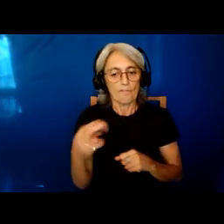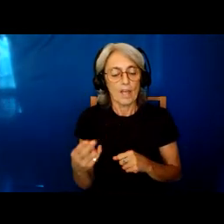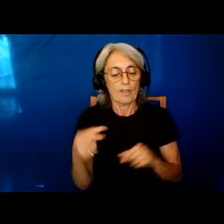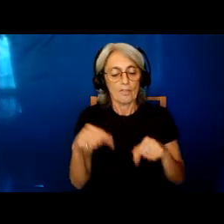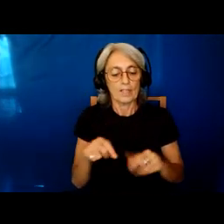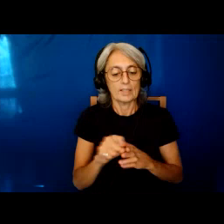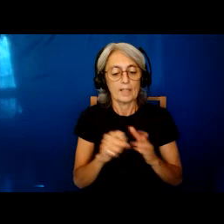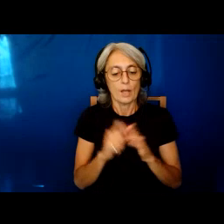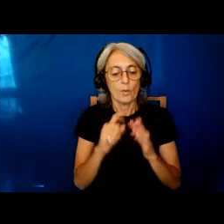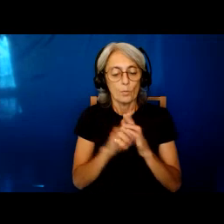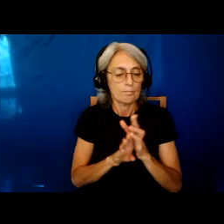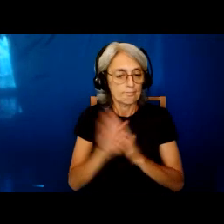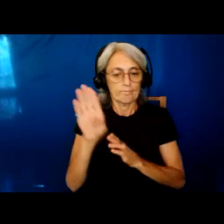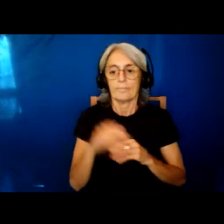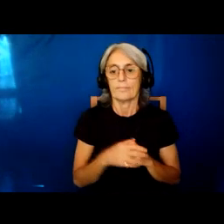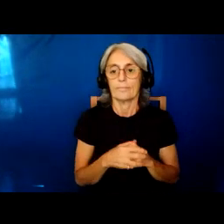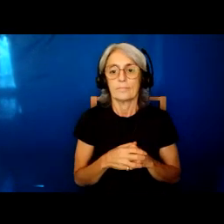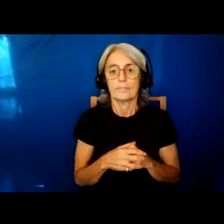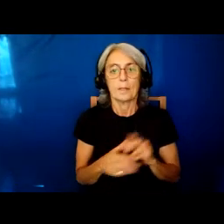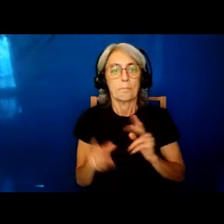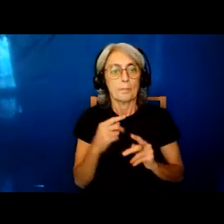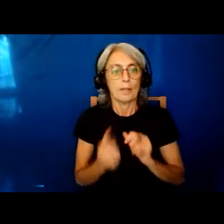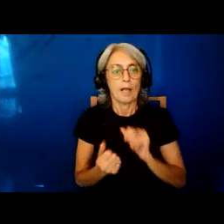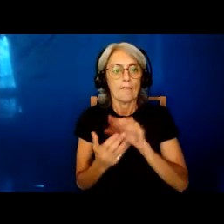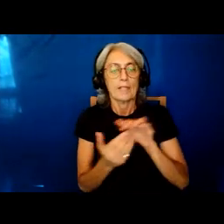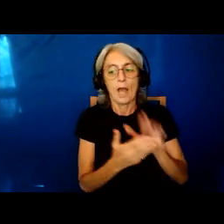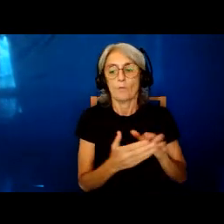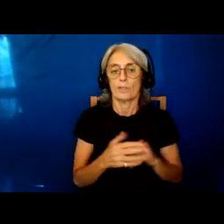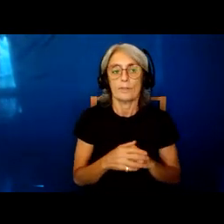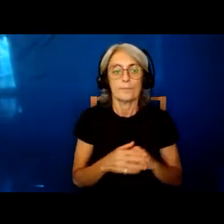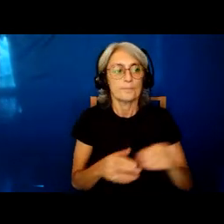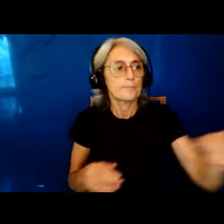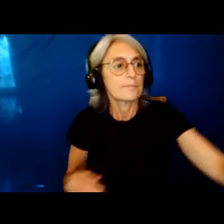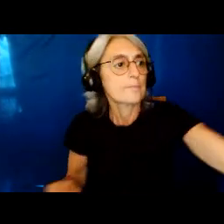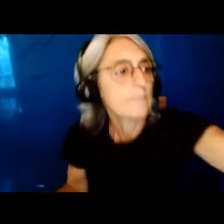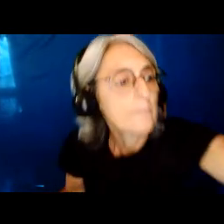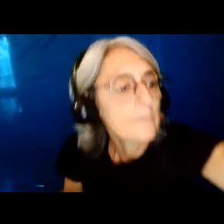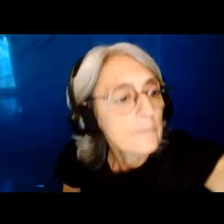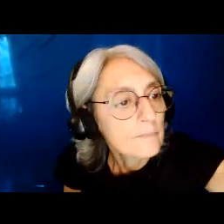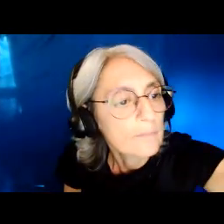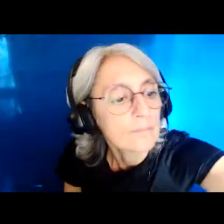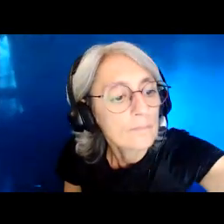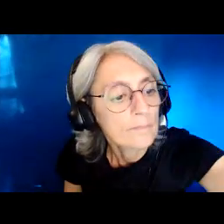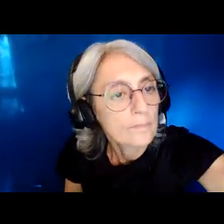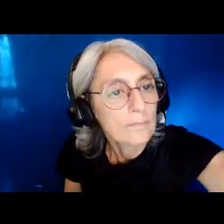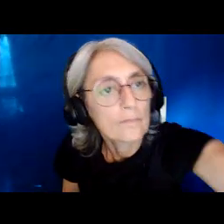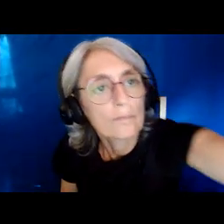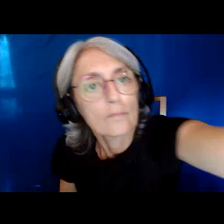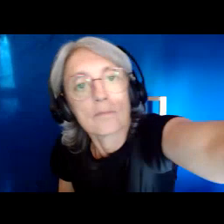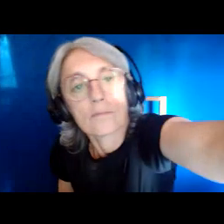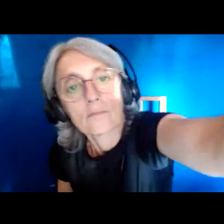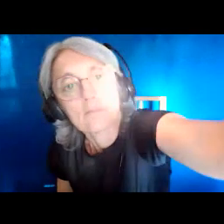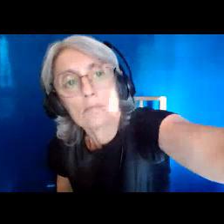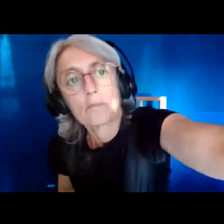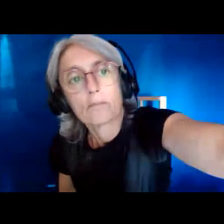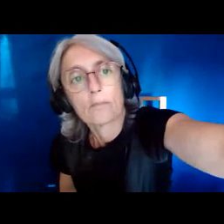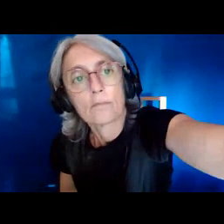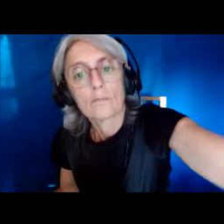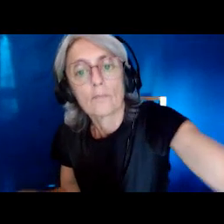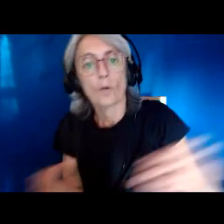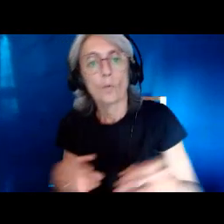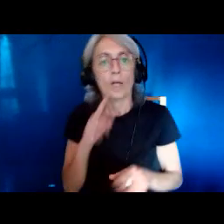and the people that I've encountered. And it isn't until you actually get to stand side by side a person